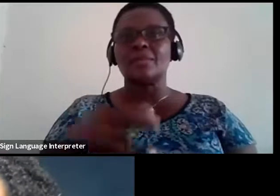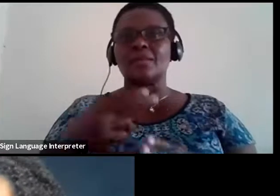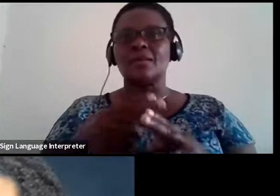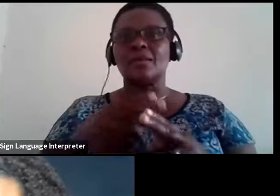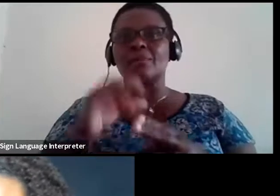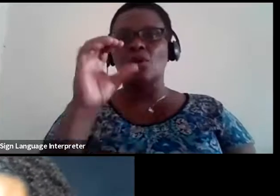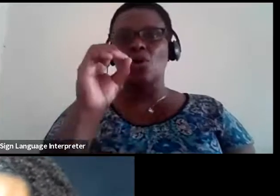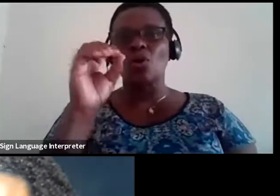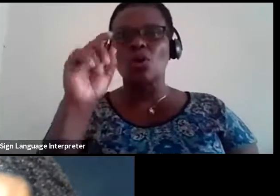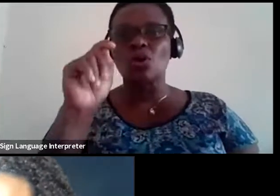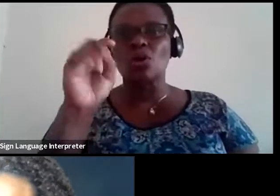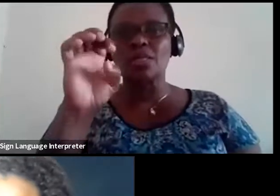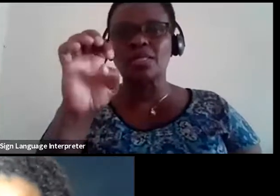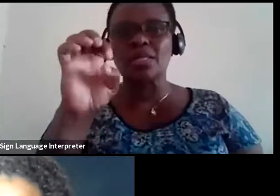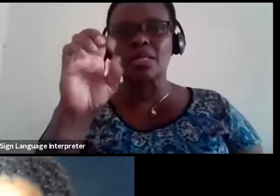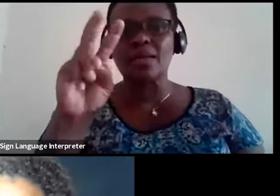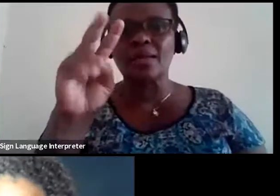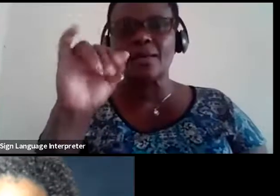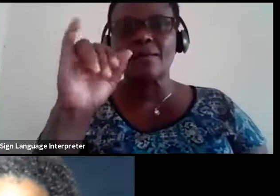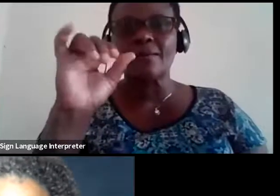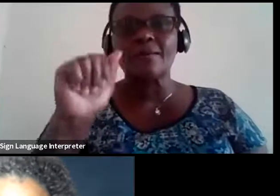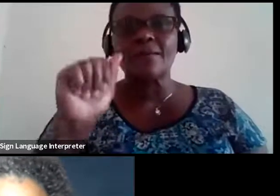question.